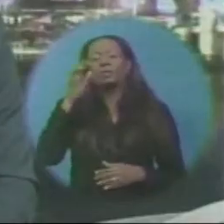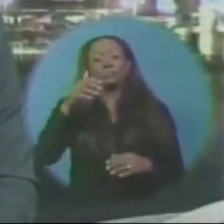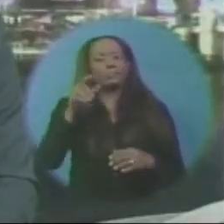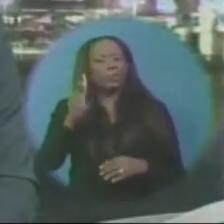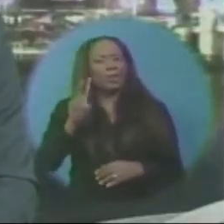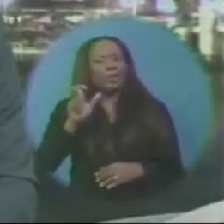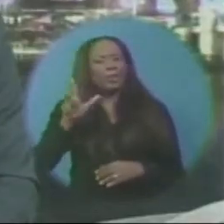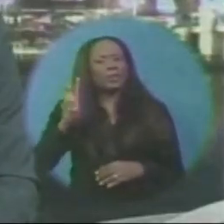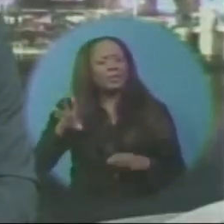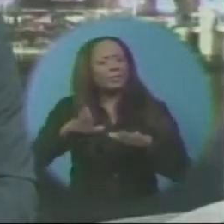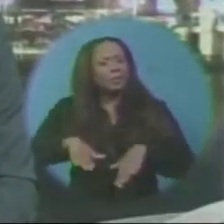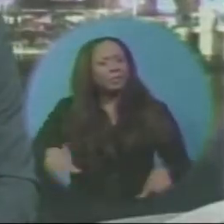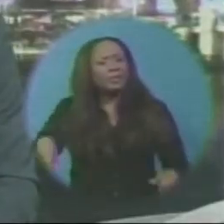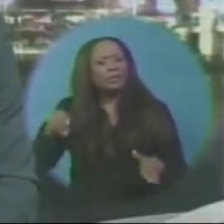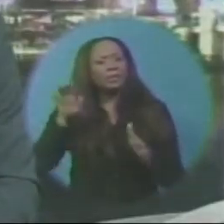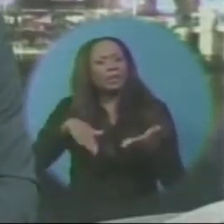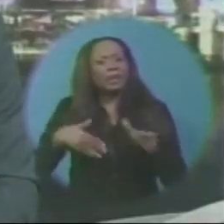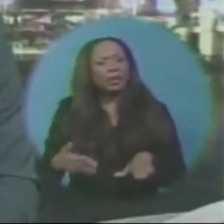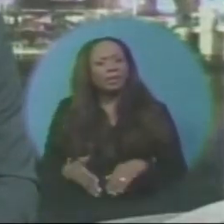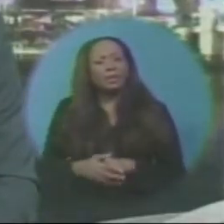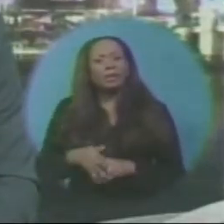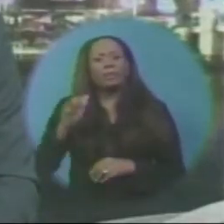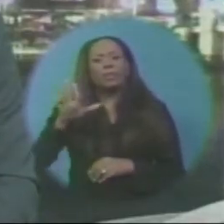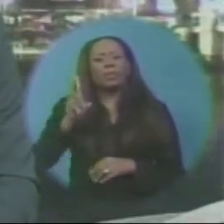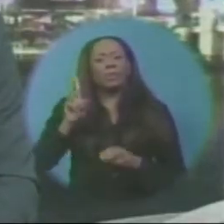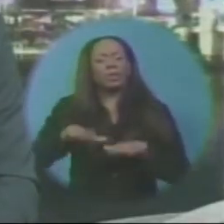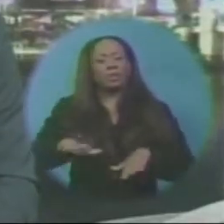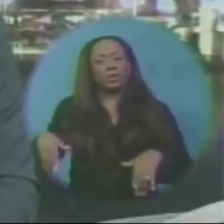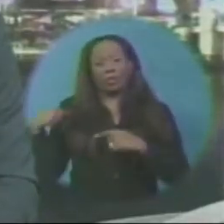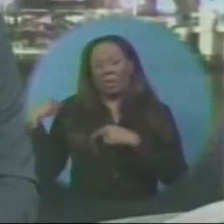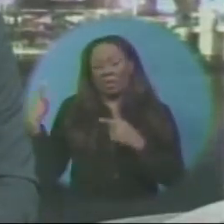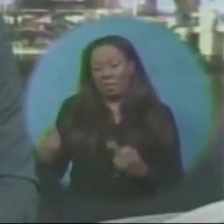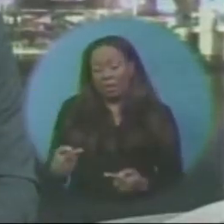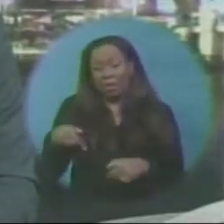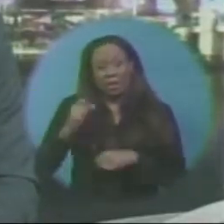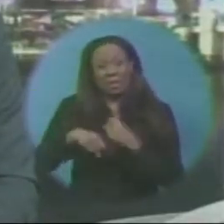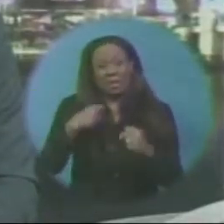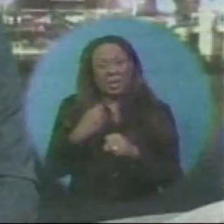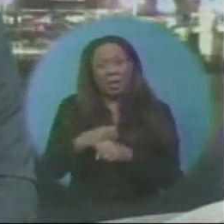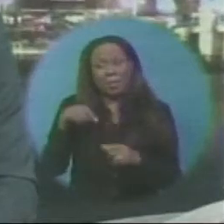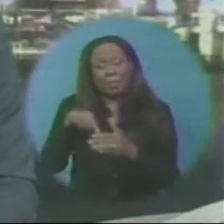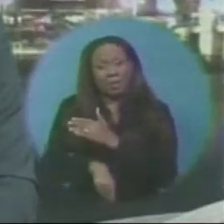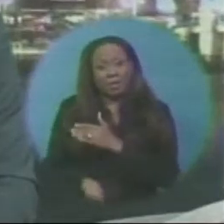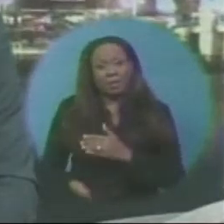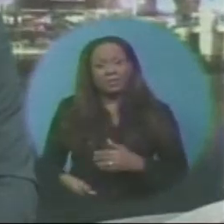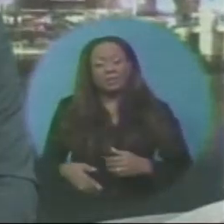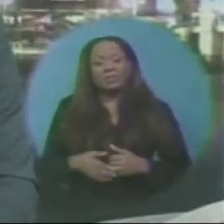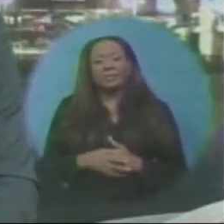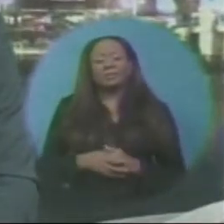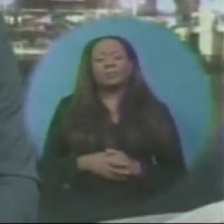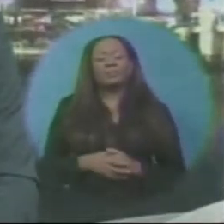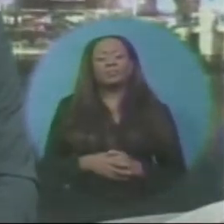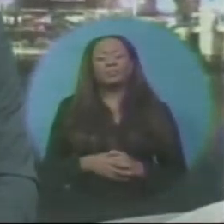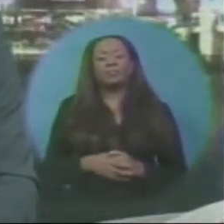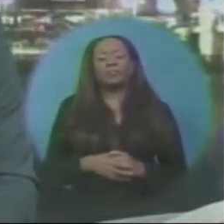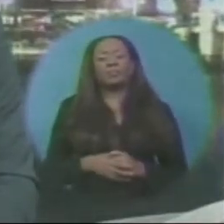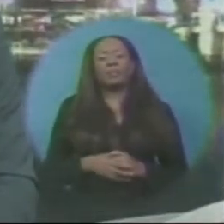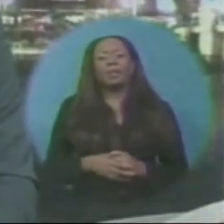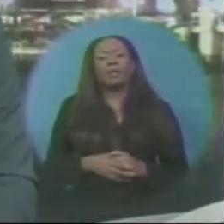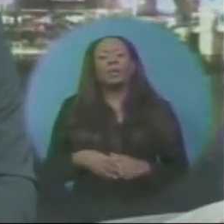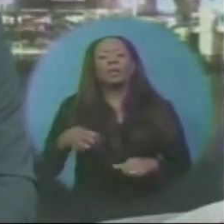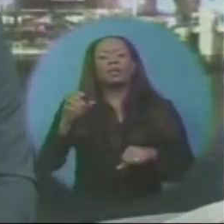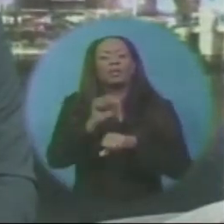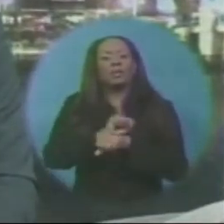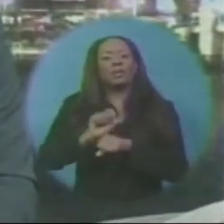4-year period. 51 children have been murdered this year as compared with 37 last year. St. Lucia's government